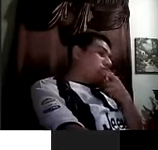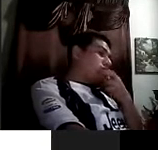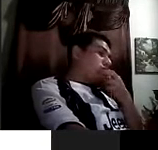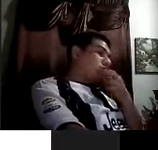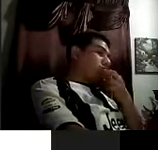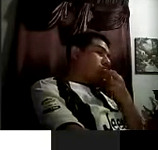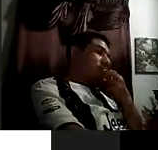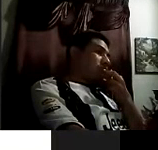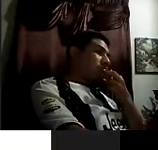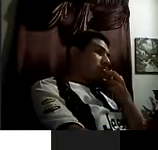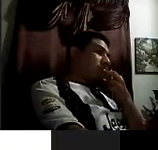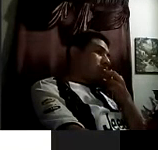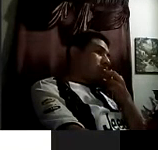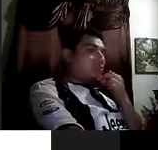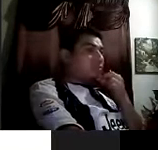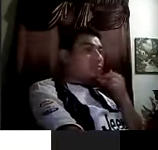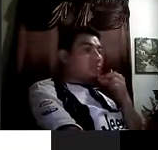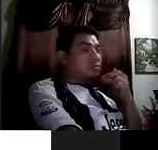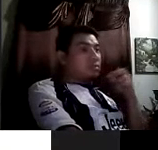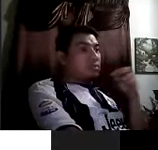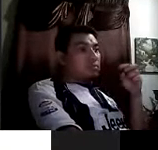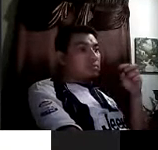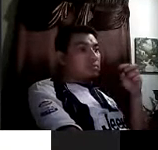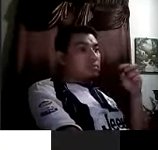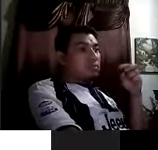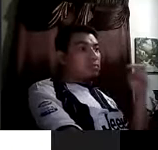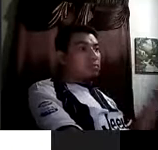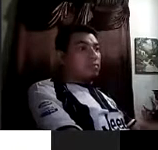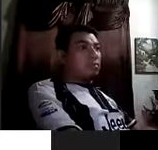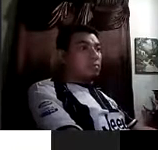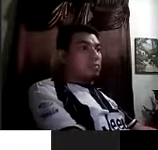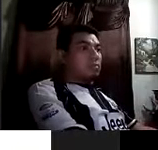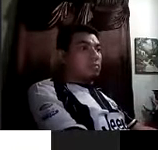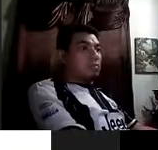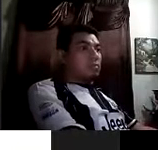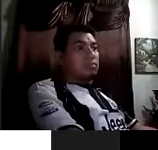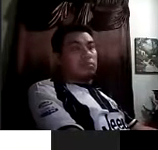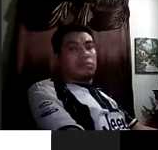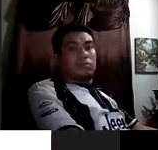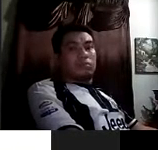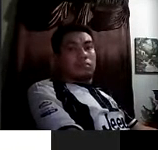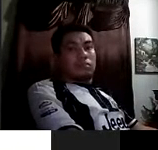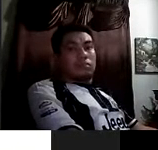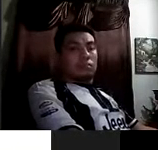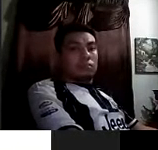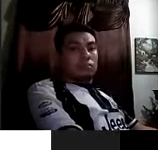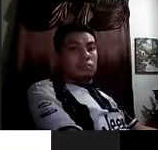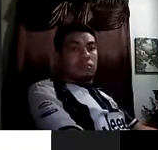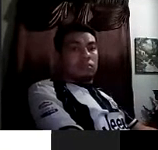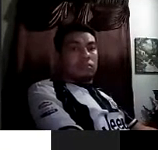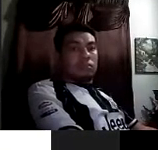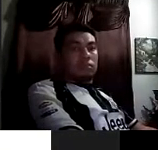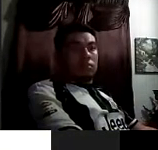let's see. Let me see, because this classmate is having problems.